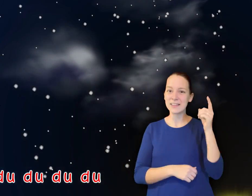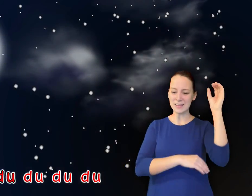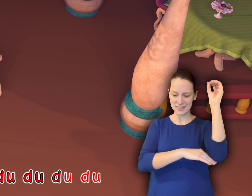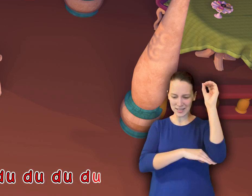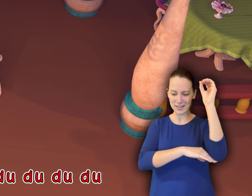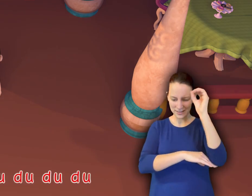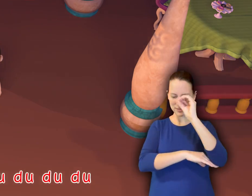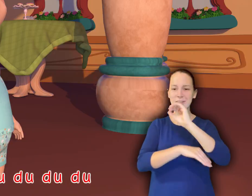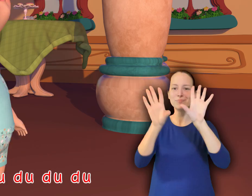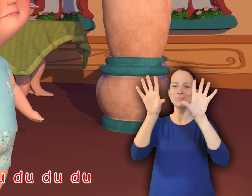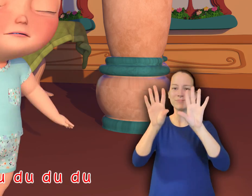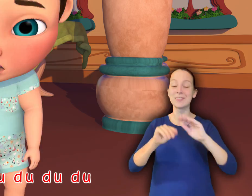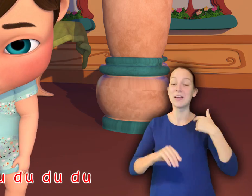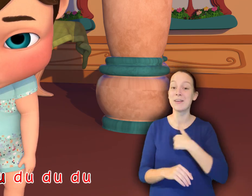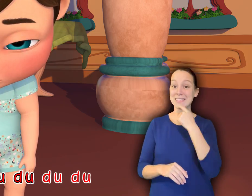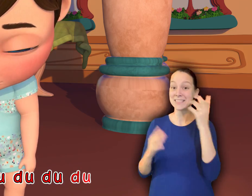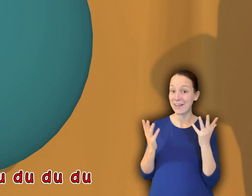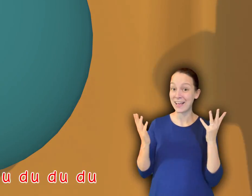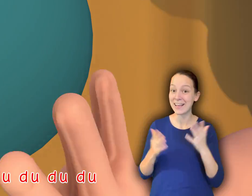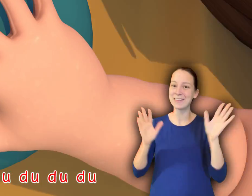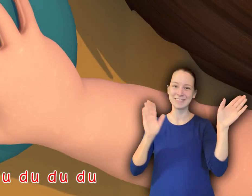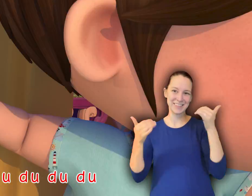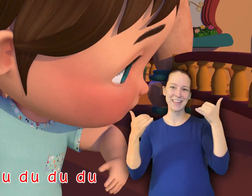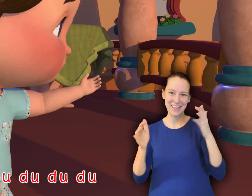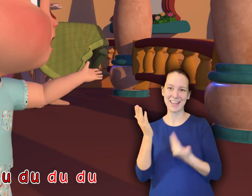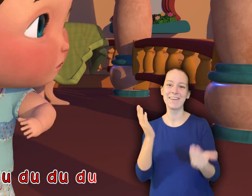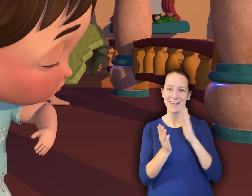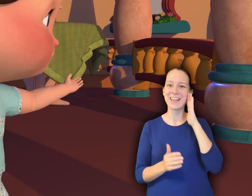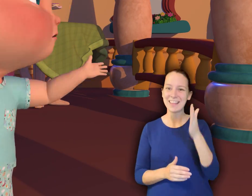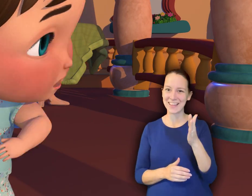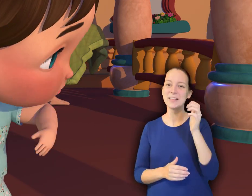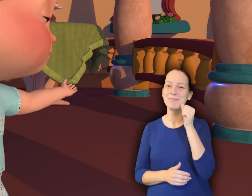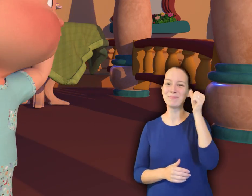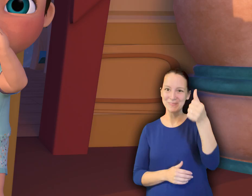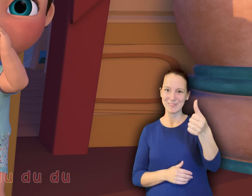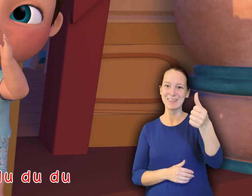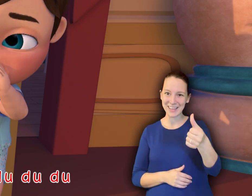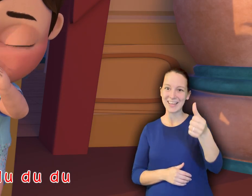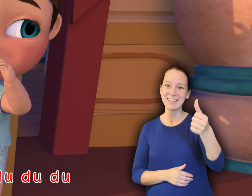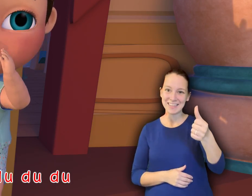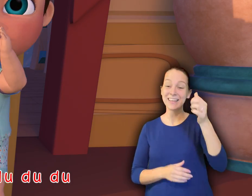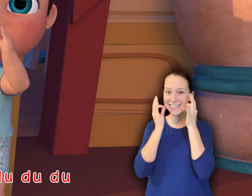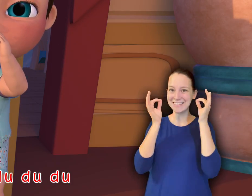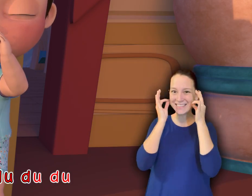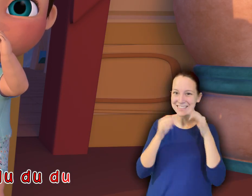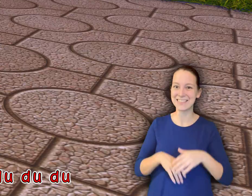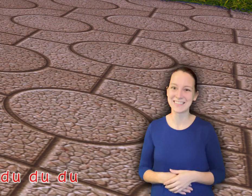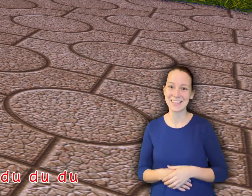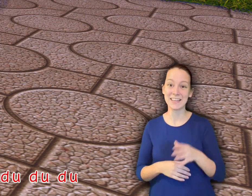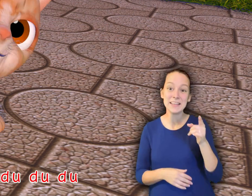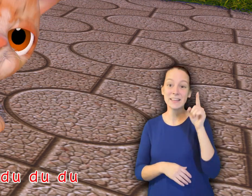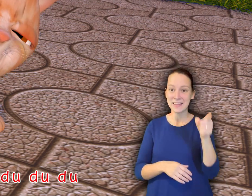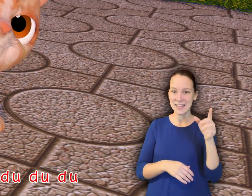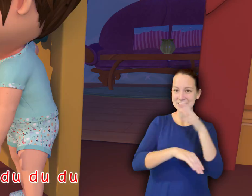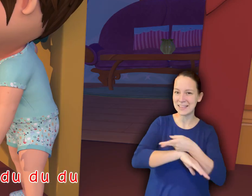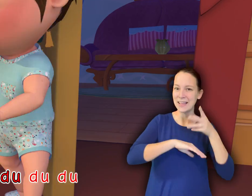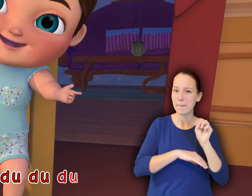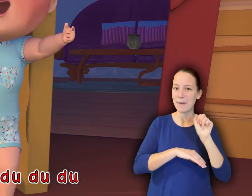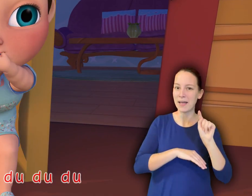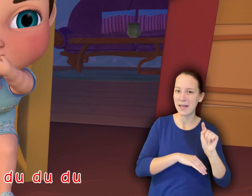bow the sun set away and so we say we'll play again another another day kitty